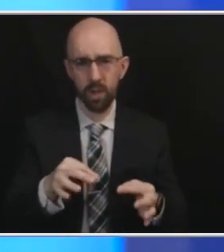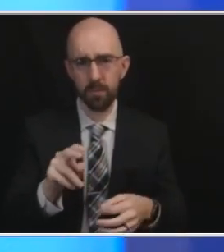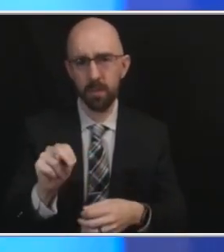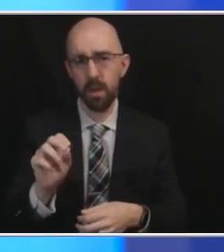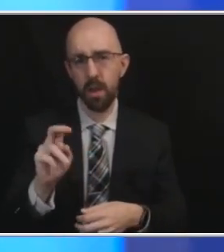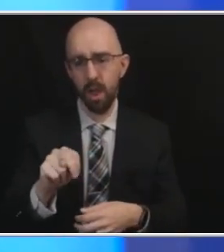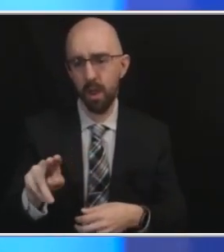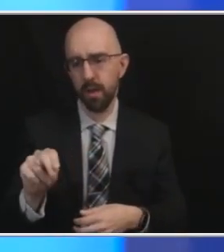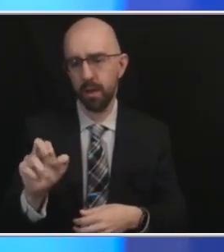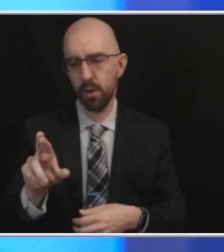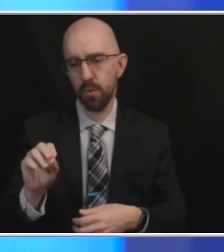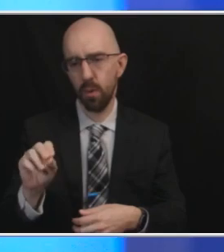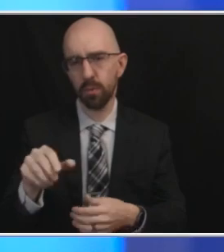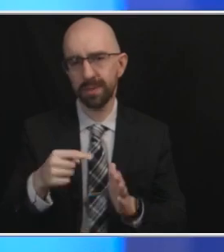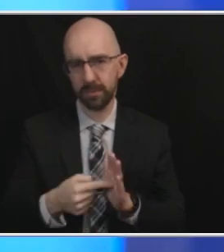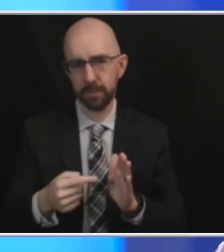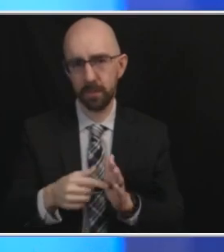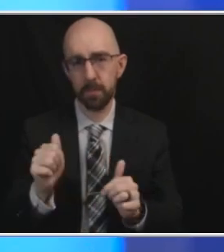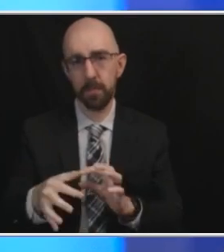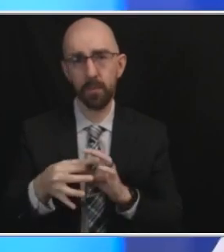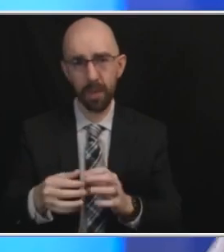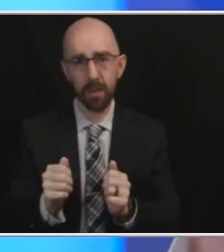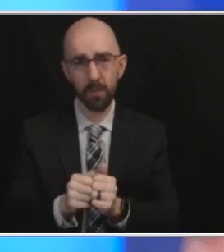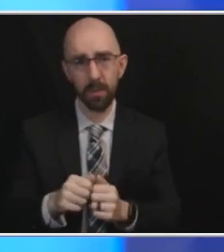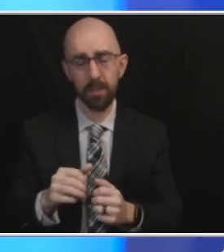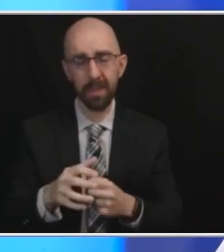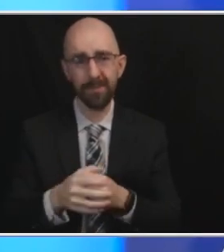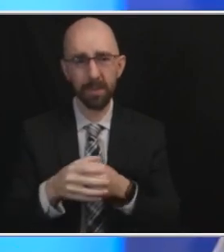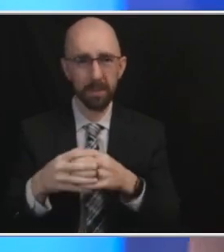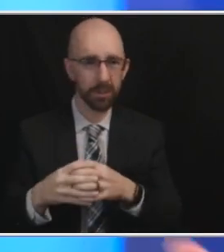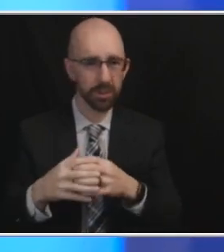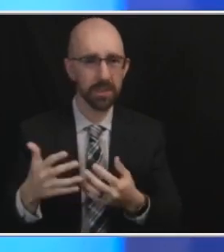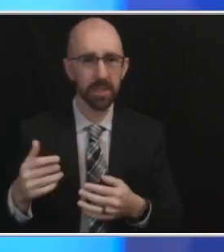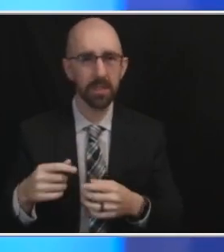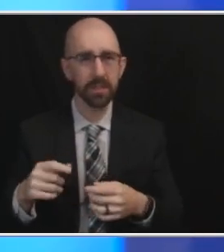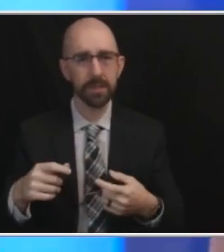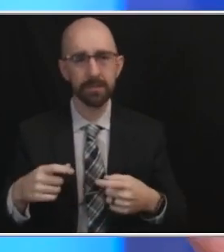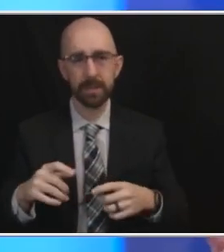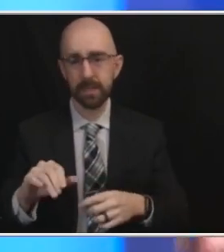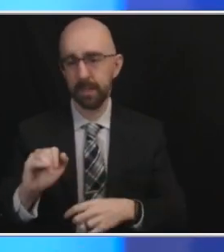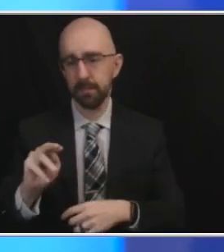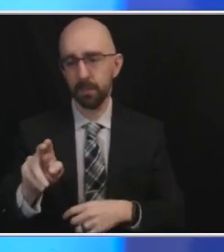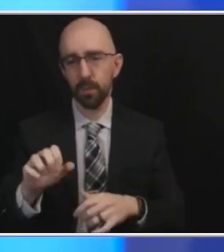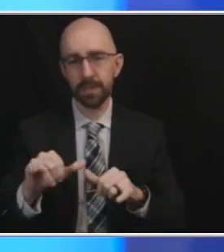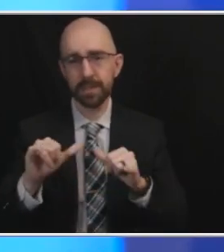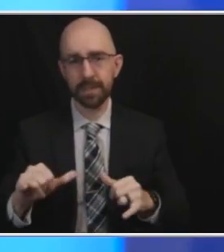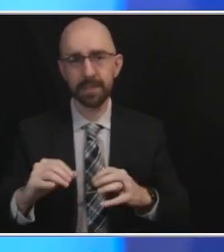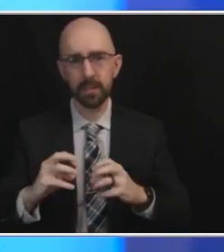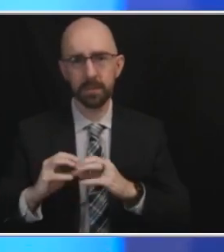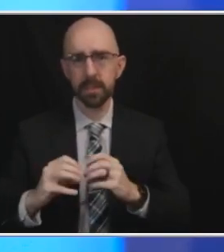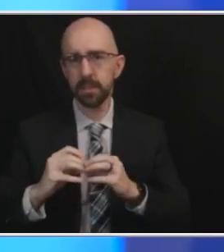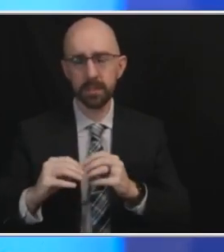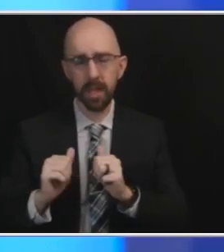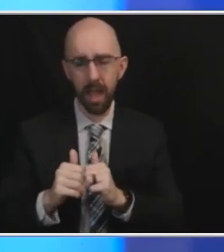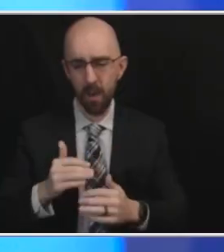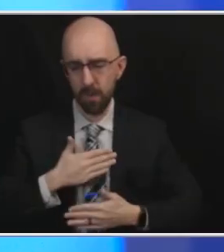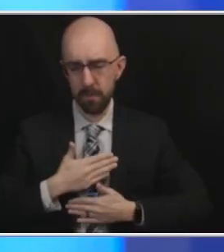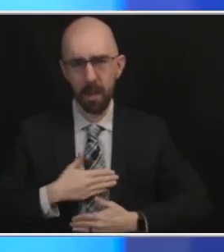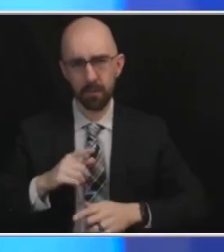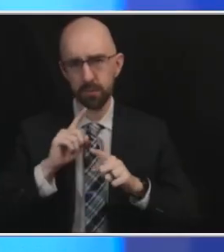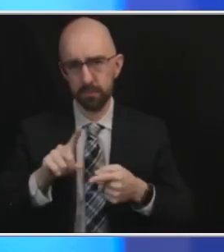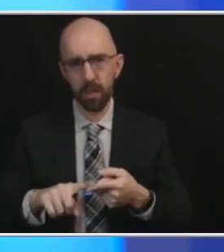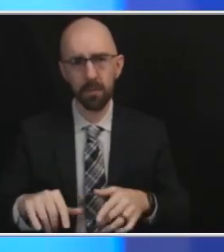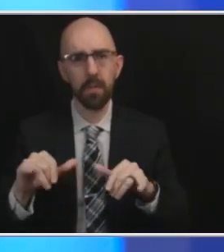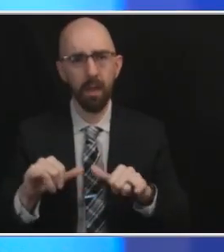be related to inflammation and sort of a charging up of the immune system, and then how our bodies responded to that. We know